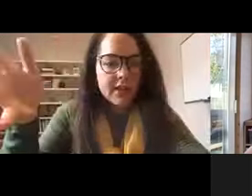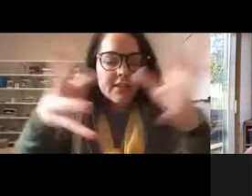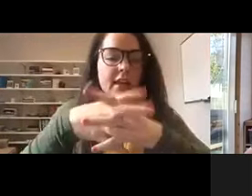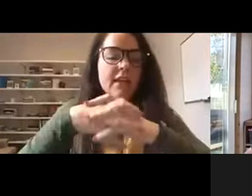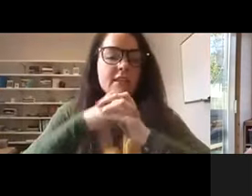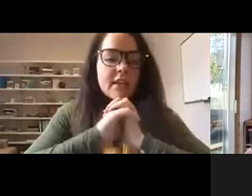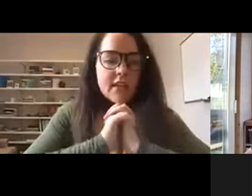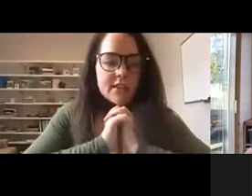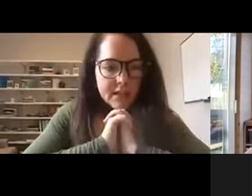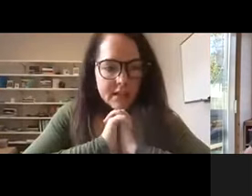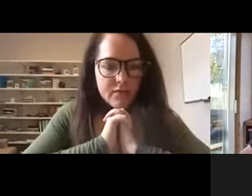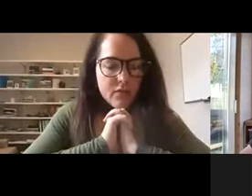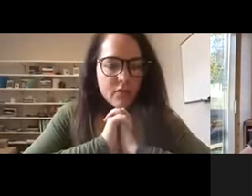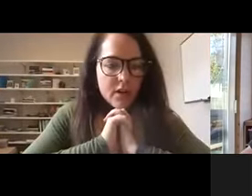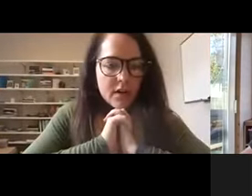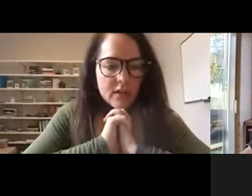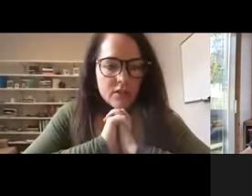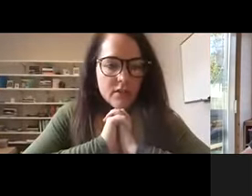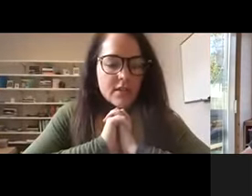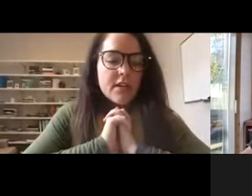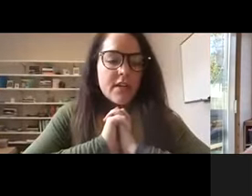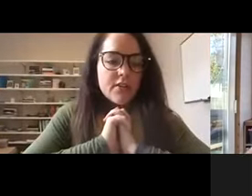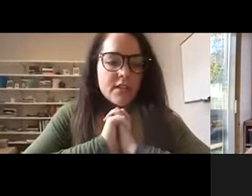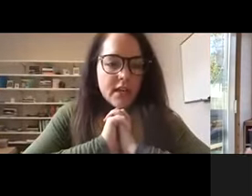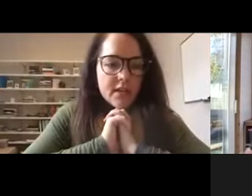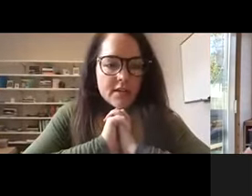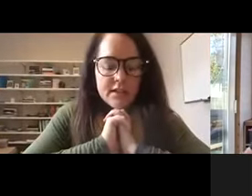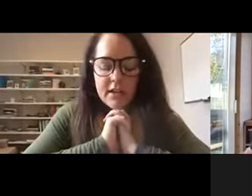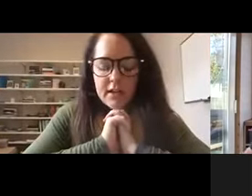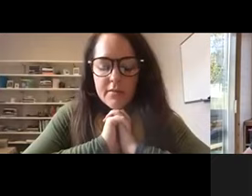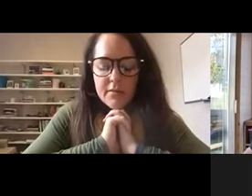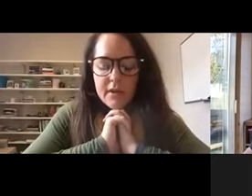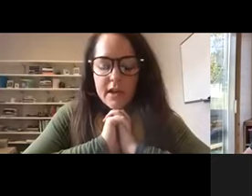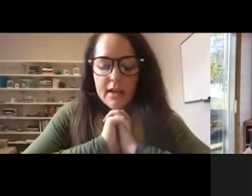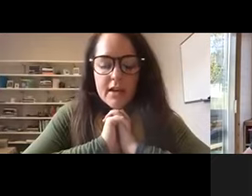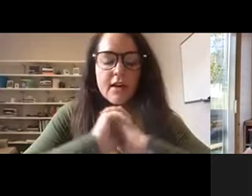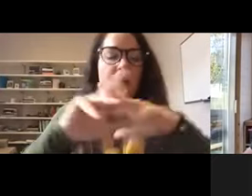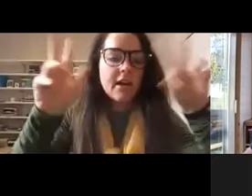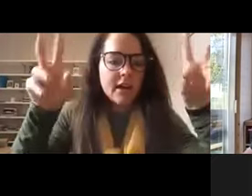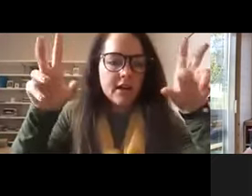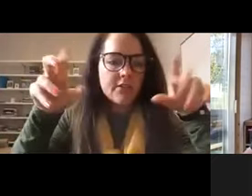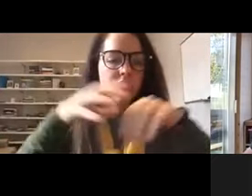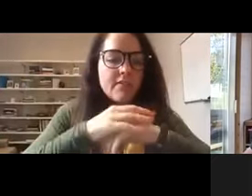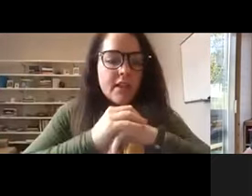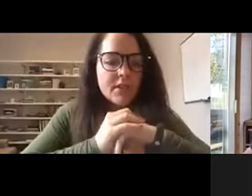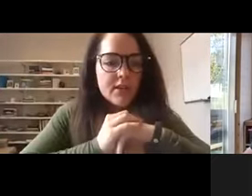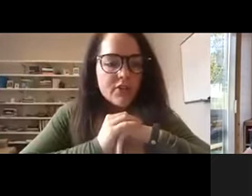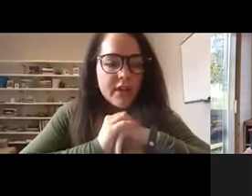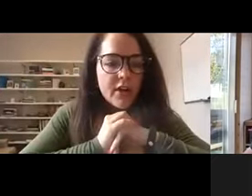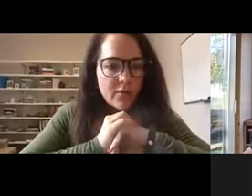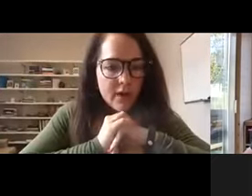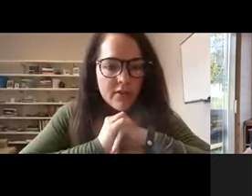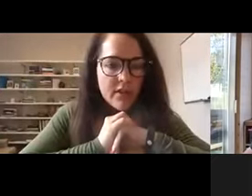Nigeria is taken as a case study for students to understand an underdeveloped